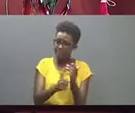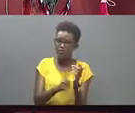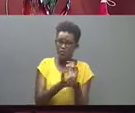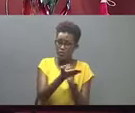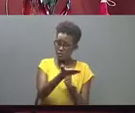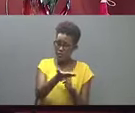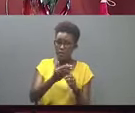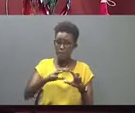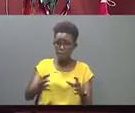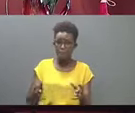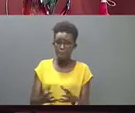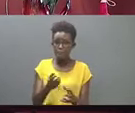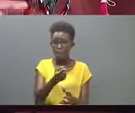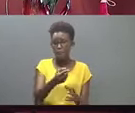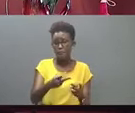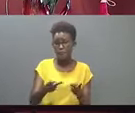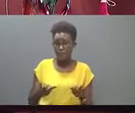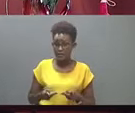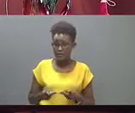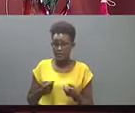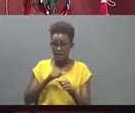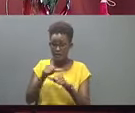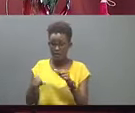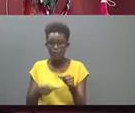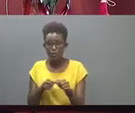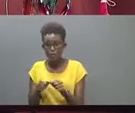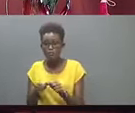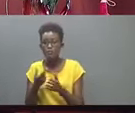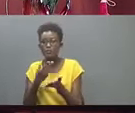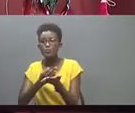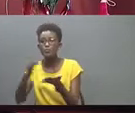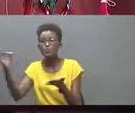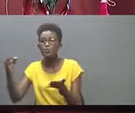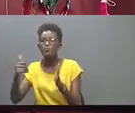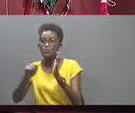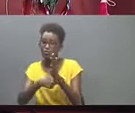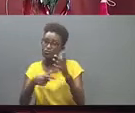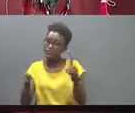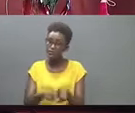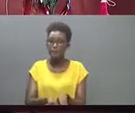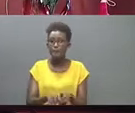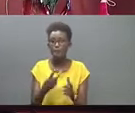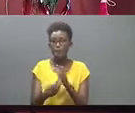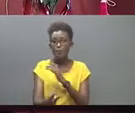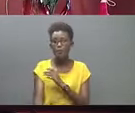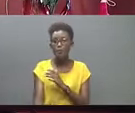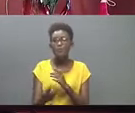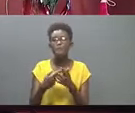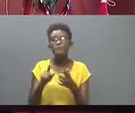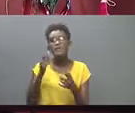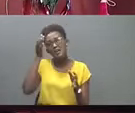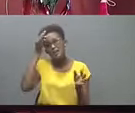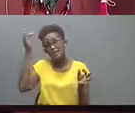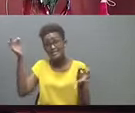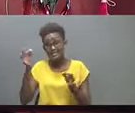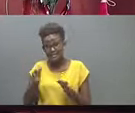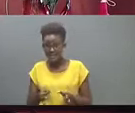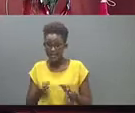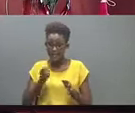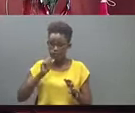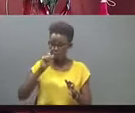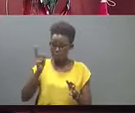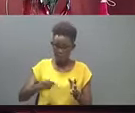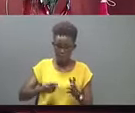ikibazo cy'imibereho. And the spiritual issue. N'ikibazo cyo mu mwuka. And I decided we begin with the